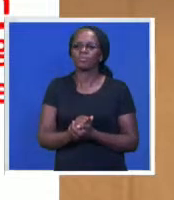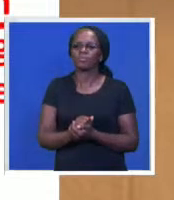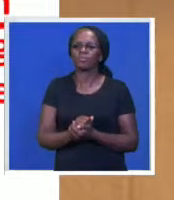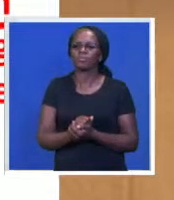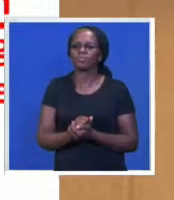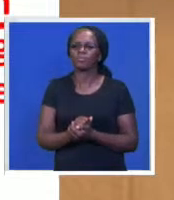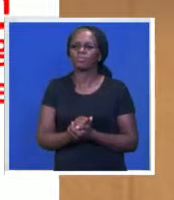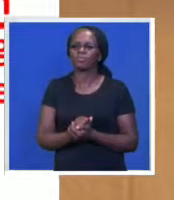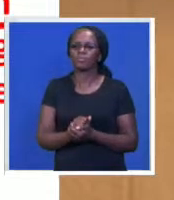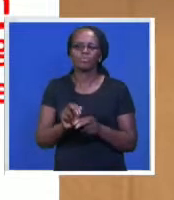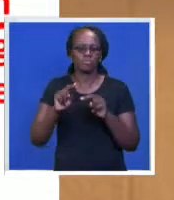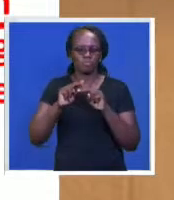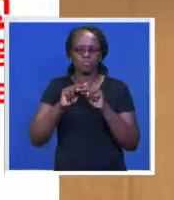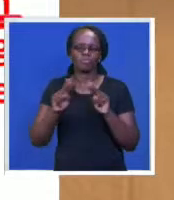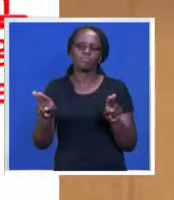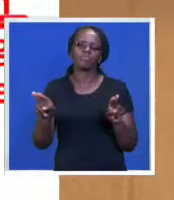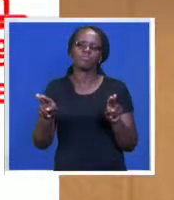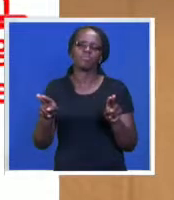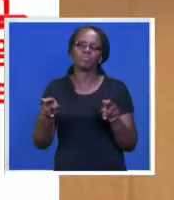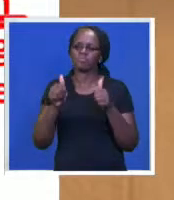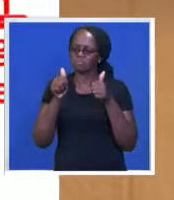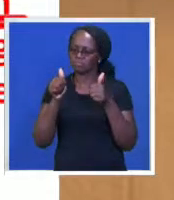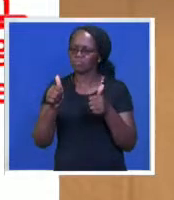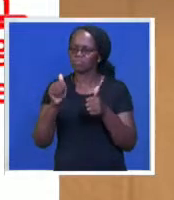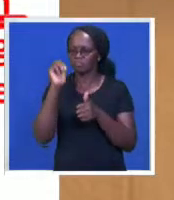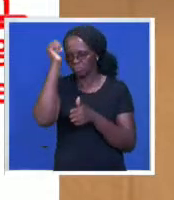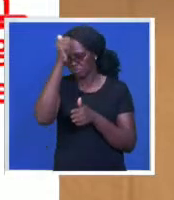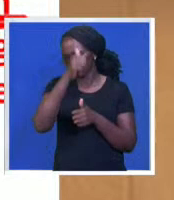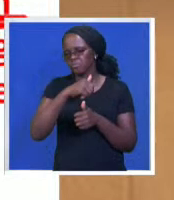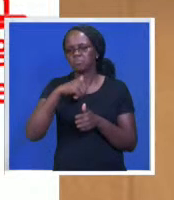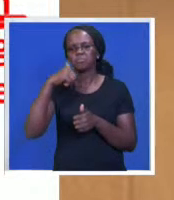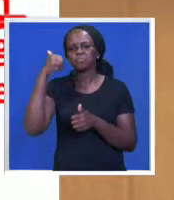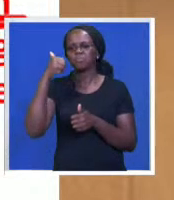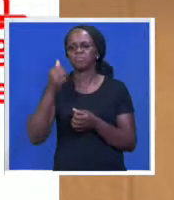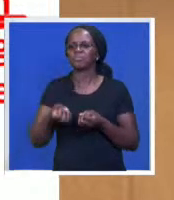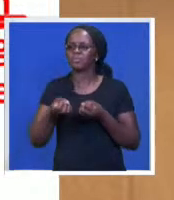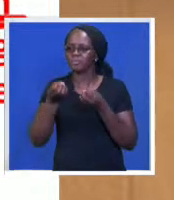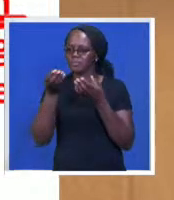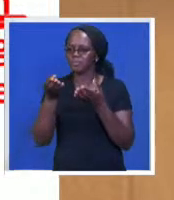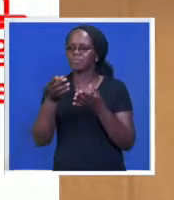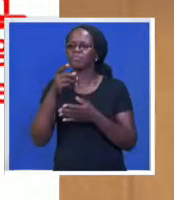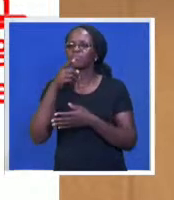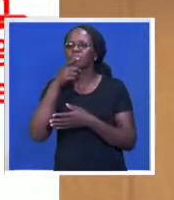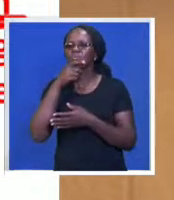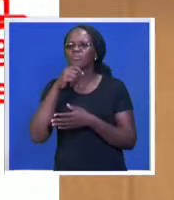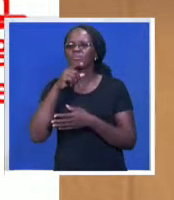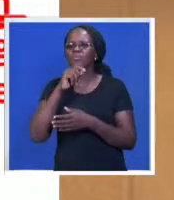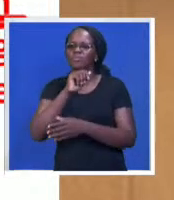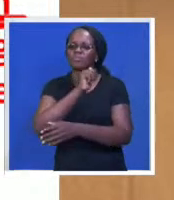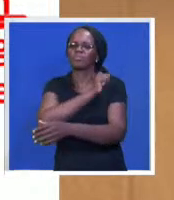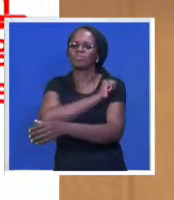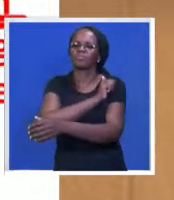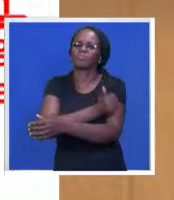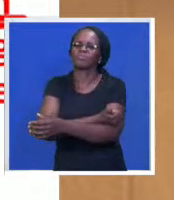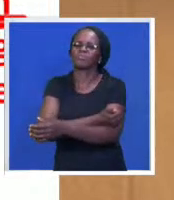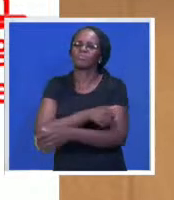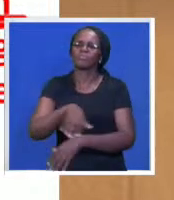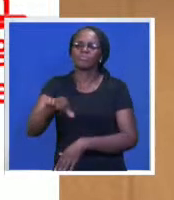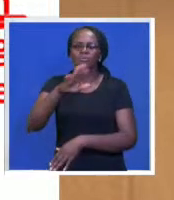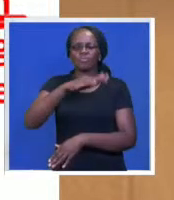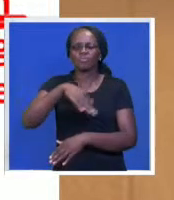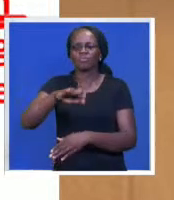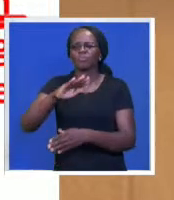not necessary for God to give man authority over all his creation, conjunction,